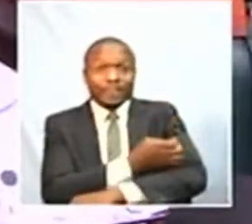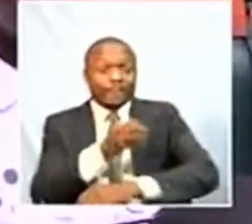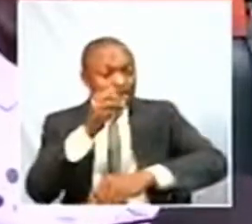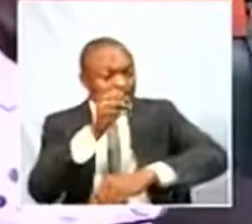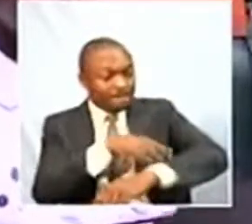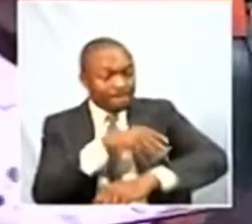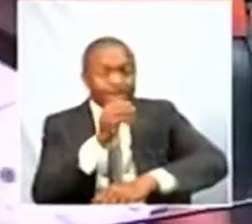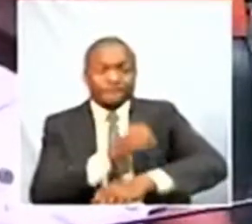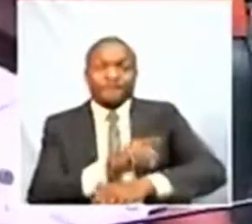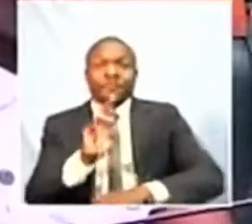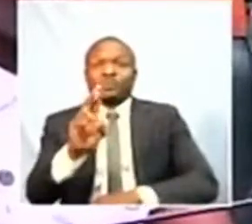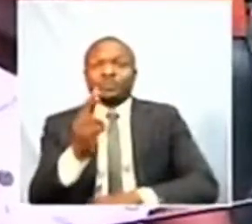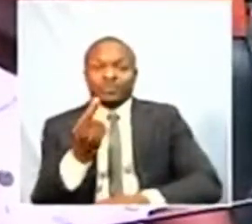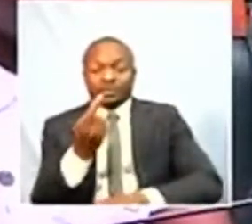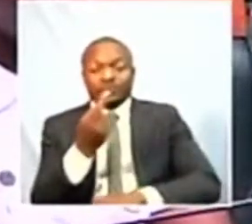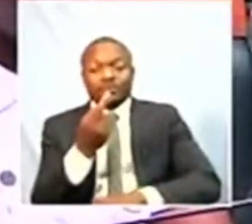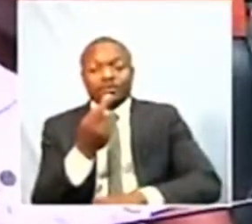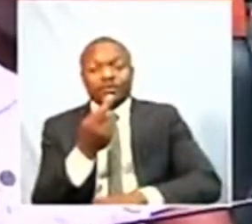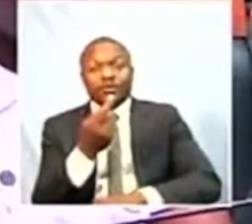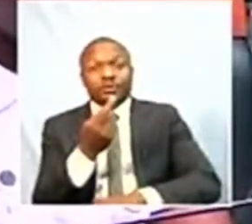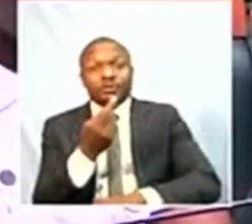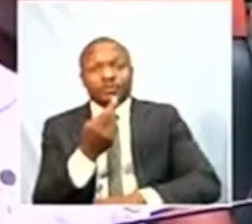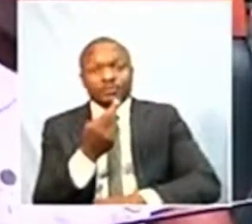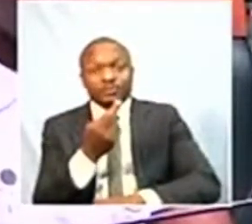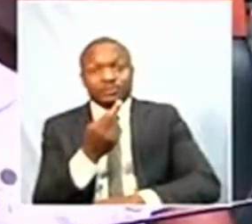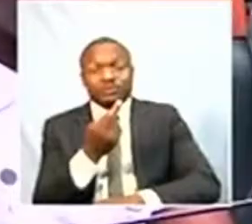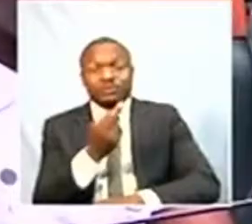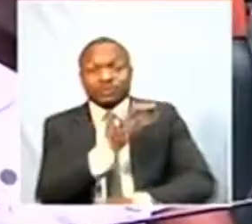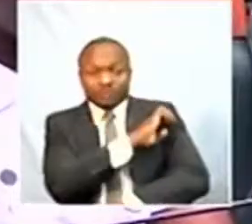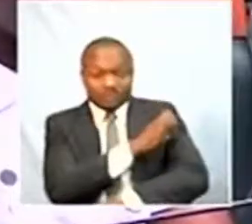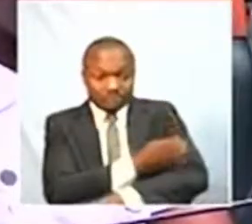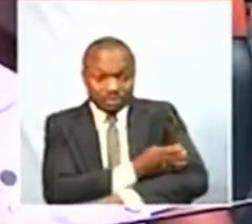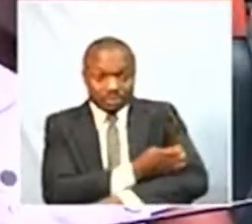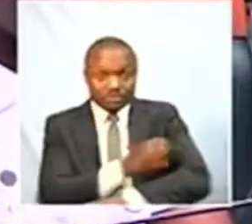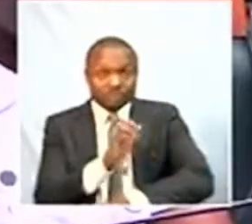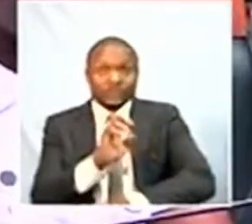investing in renewable energy source, we